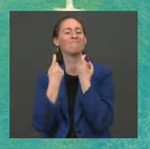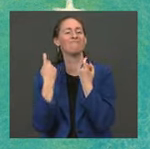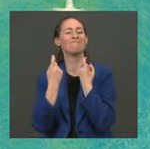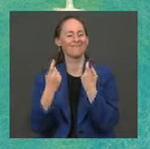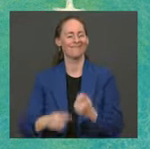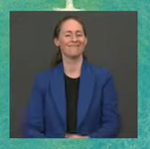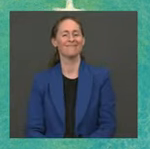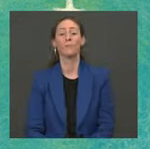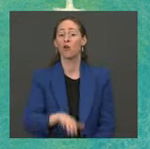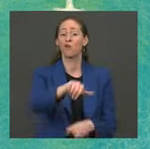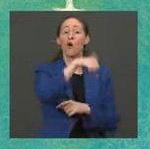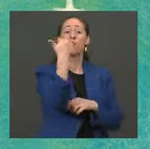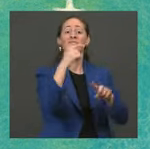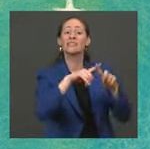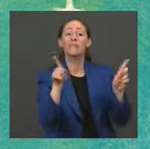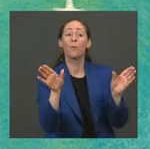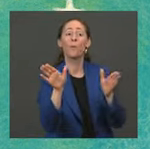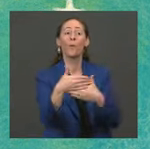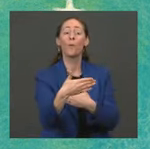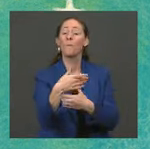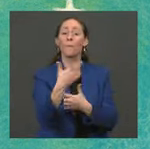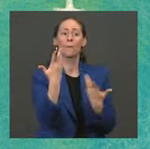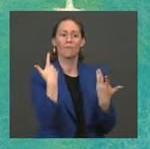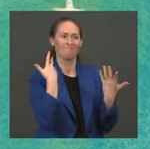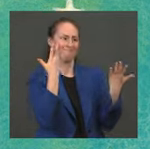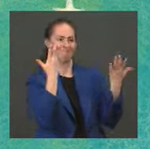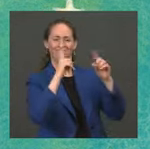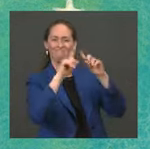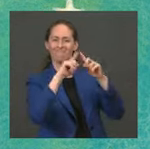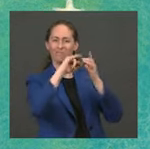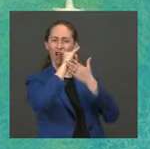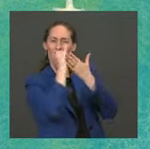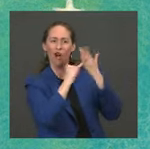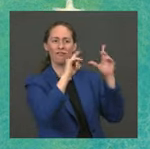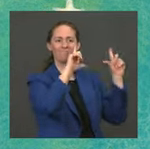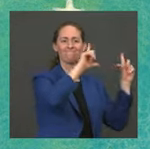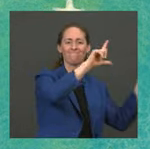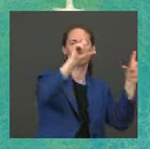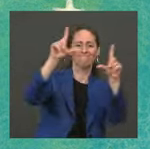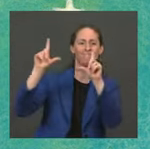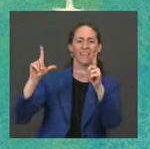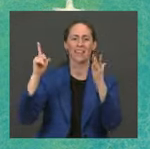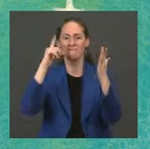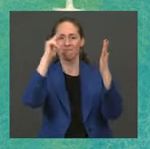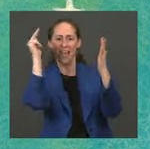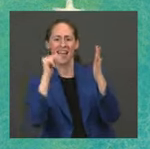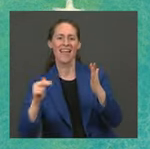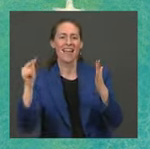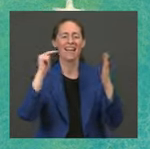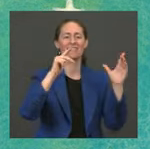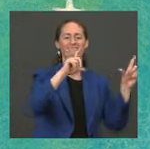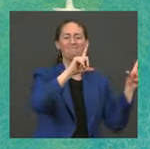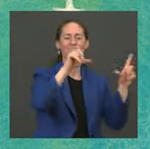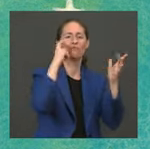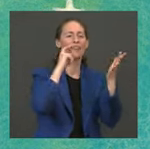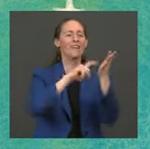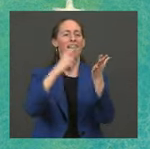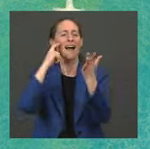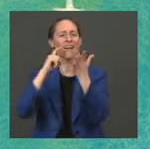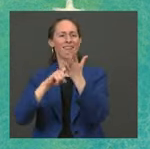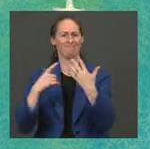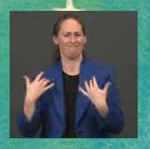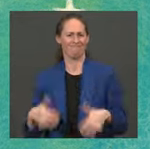and swatches and a kaleidoscope of color, reflecting the breadth of beauty that American artists have given